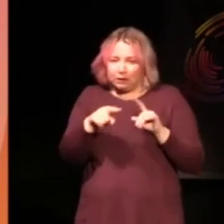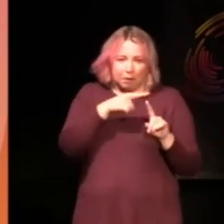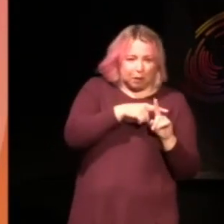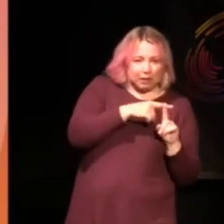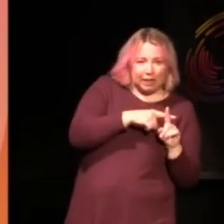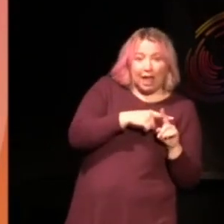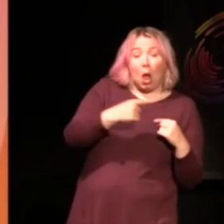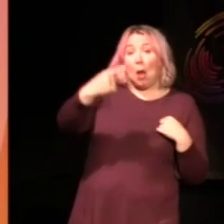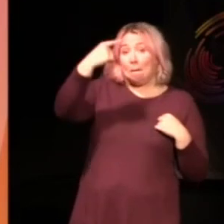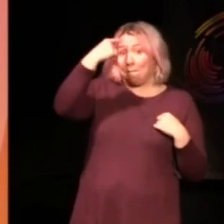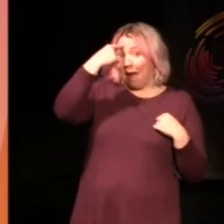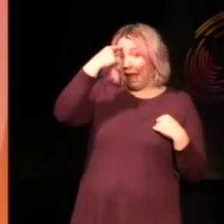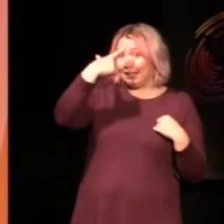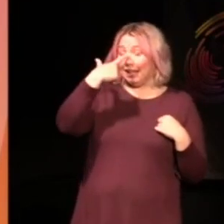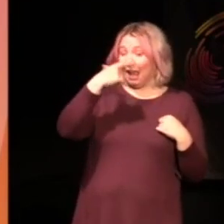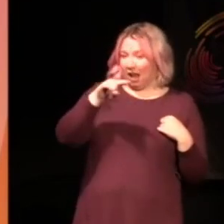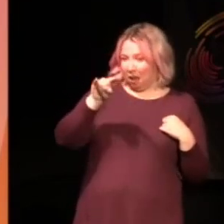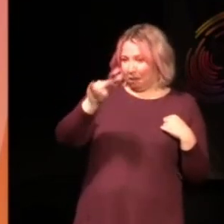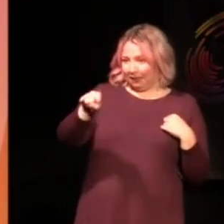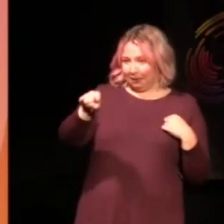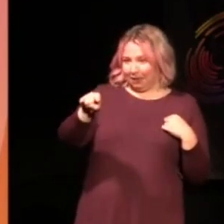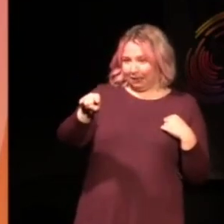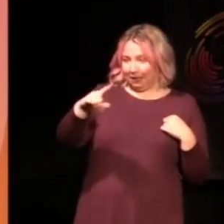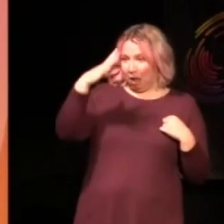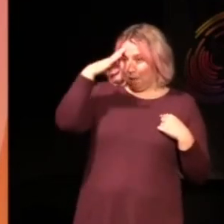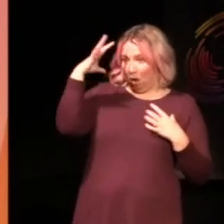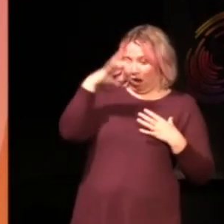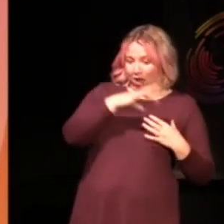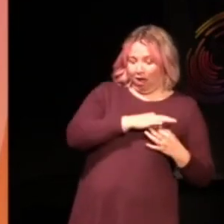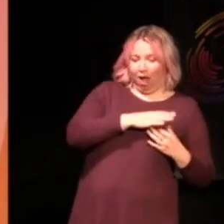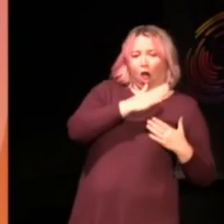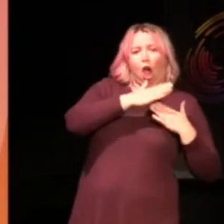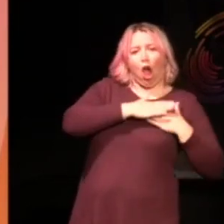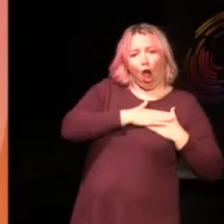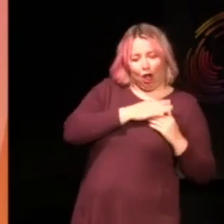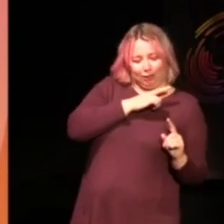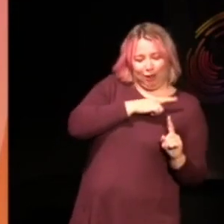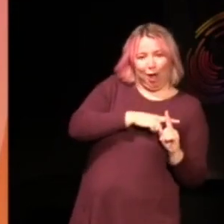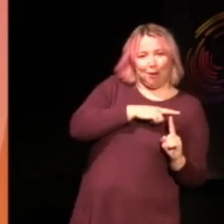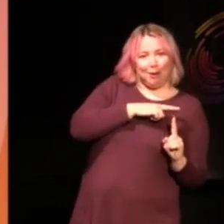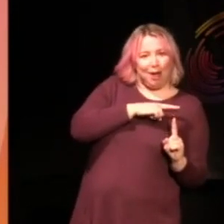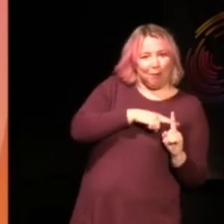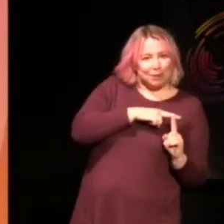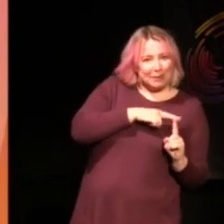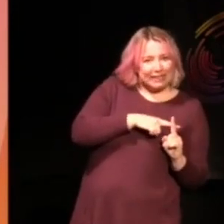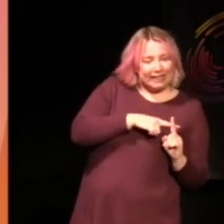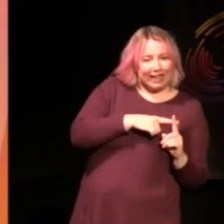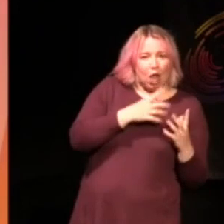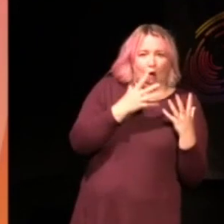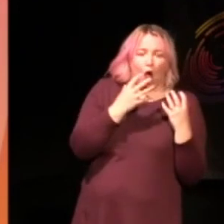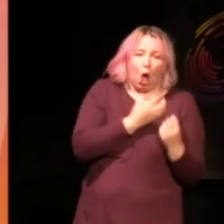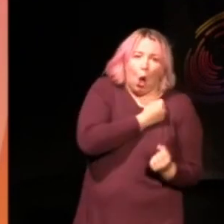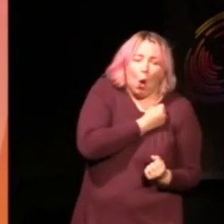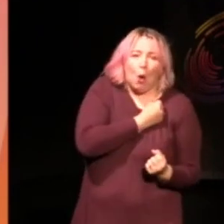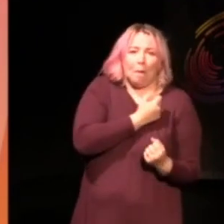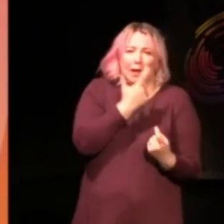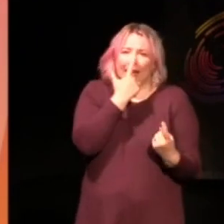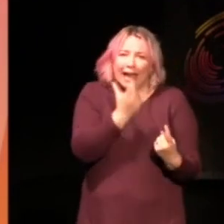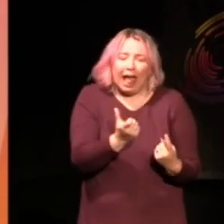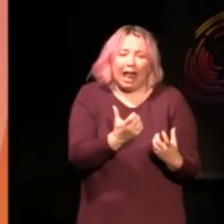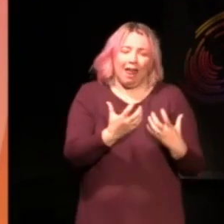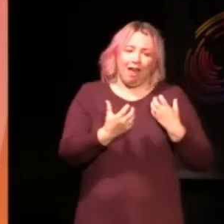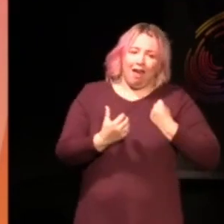more pessimistic so that we can understand what's at stake. But let our hearts be more optimistic, more hopeful. This is what we need, what